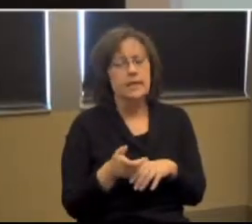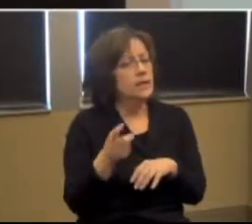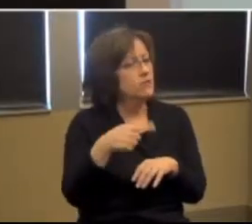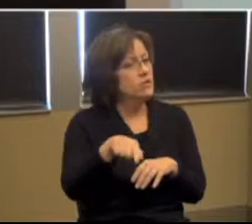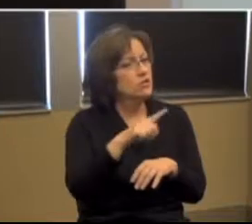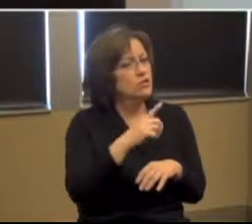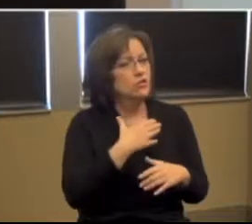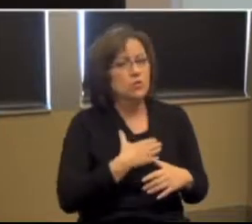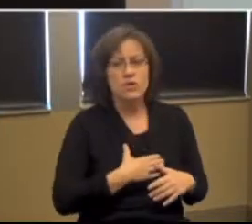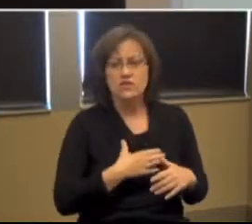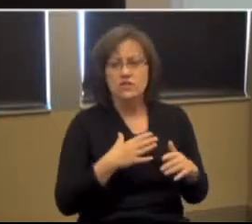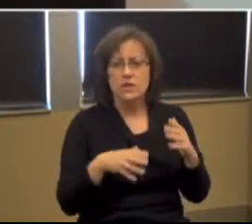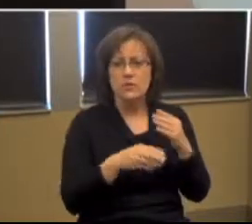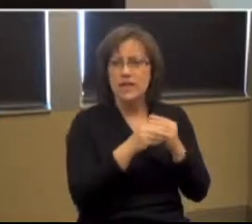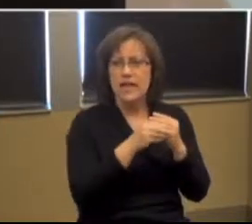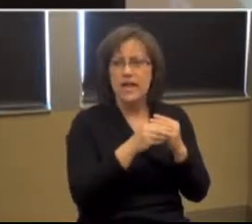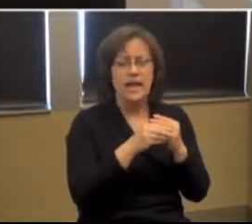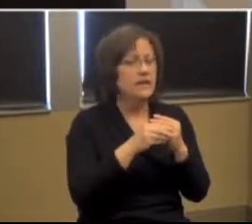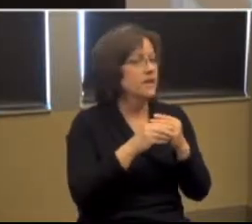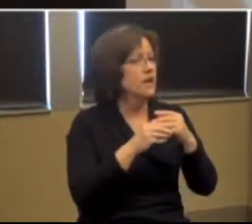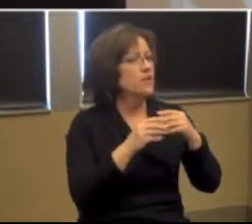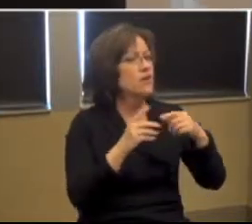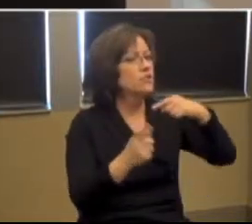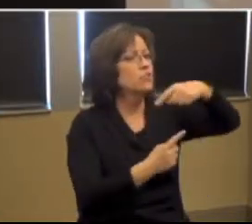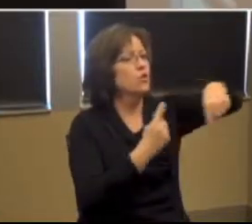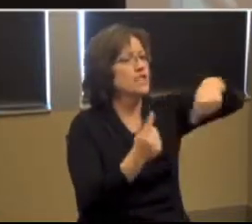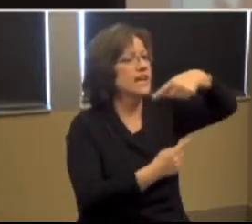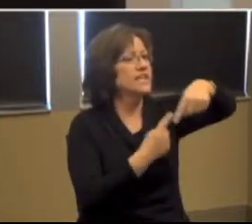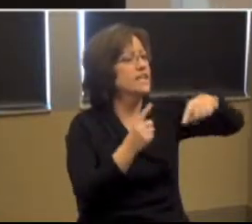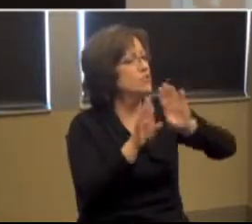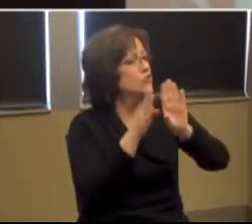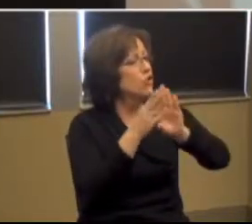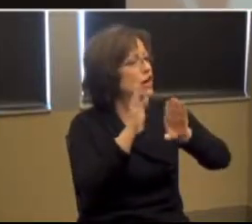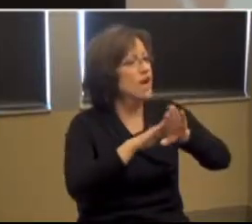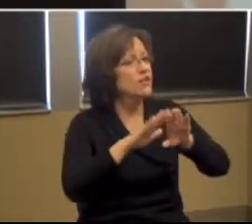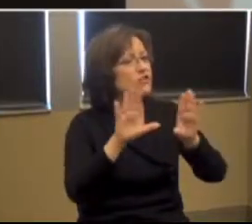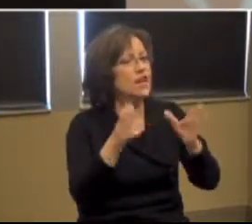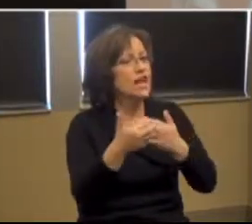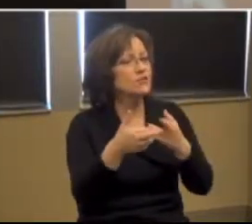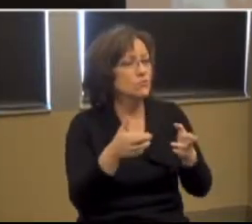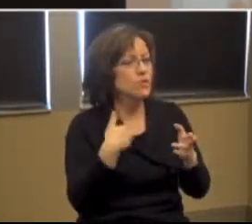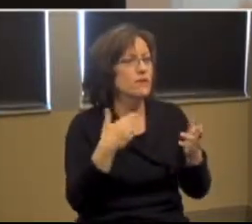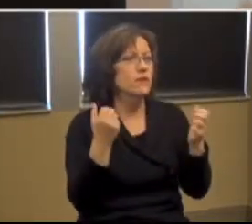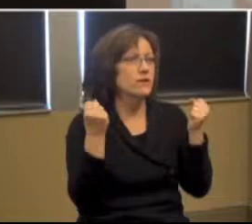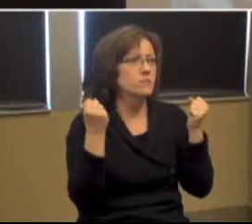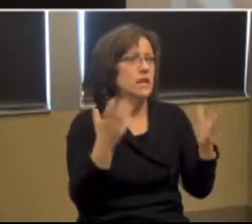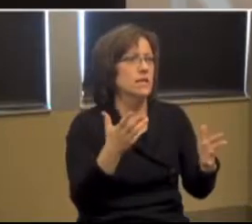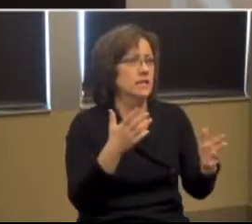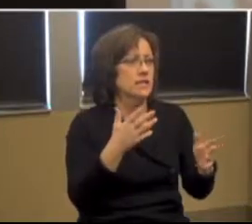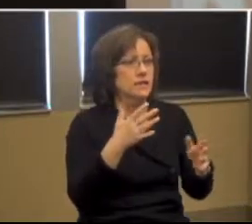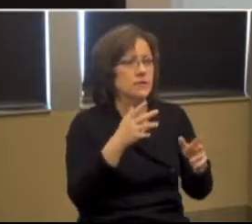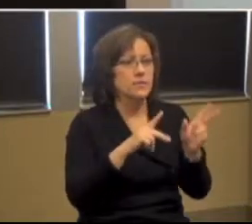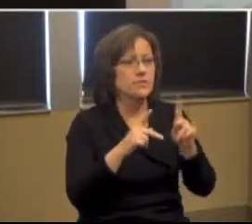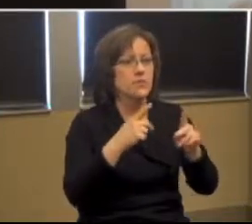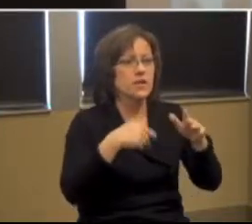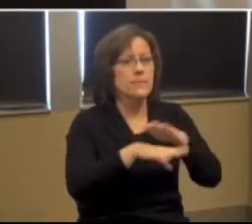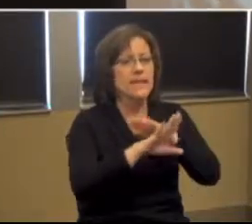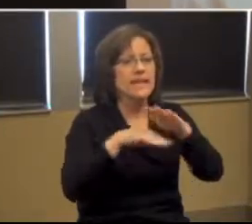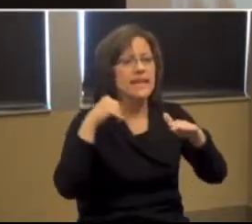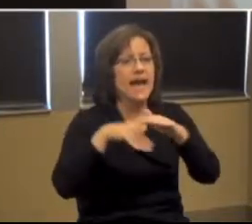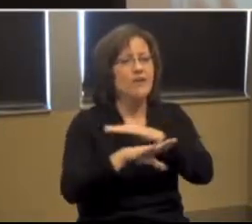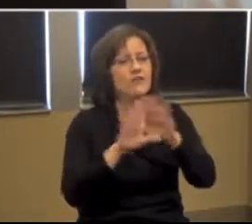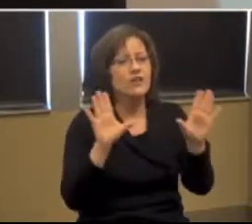rotating door on your classrooms, right? Because you have 1 million people in your classrooms in the course of one day.